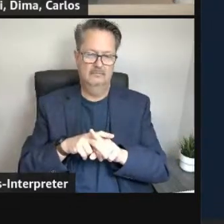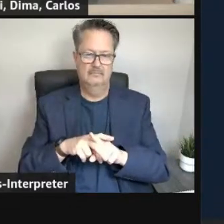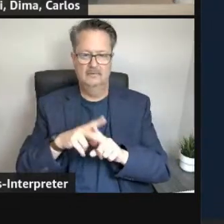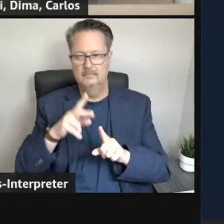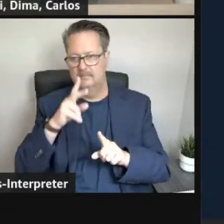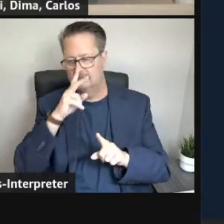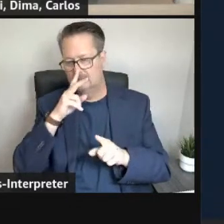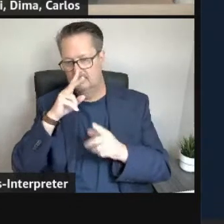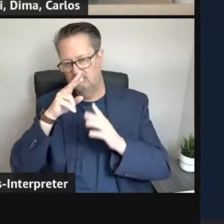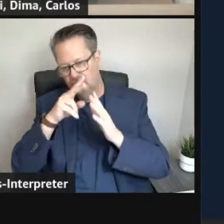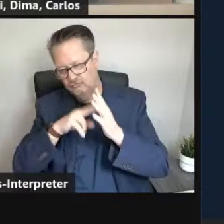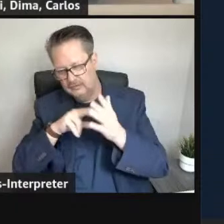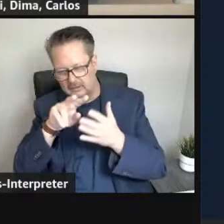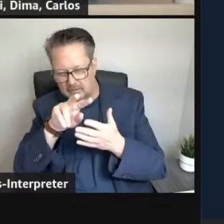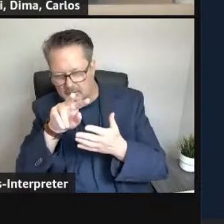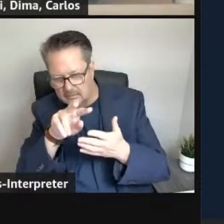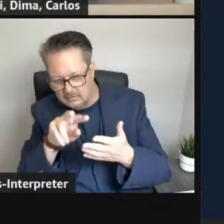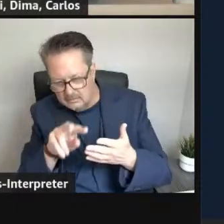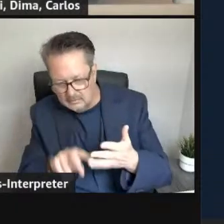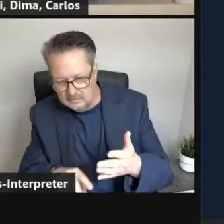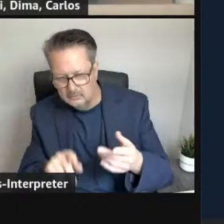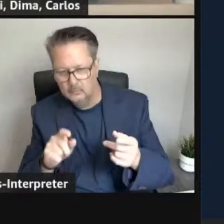it quickly.